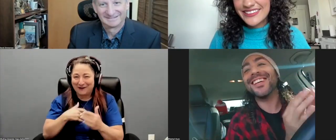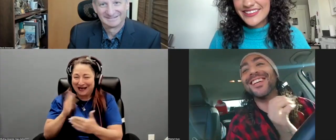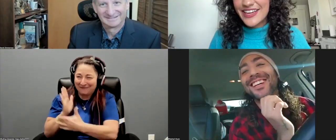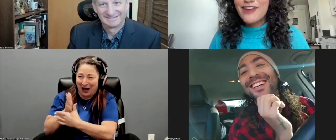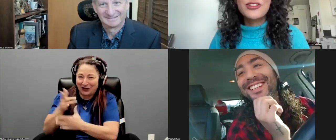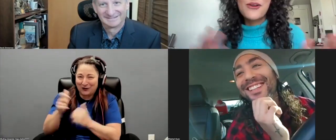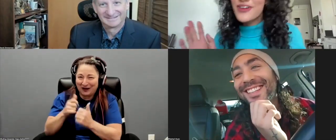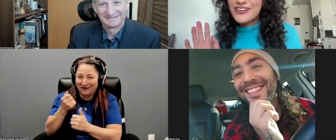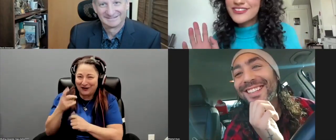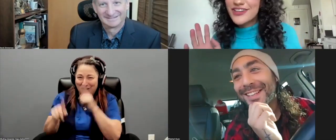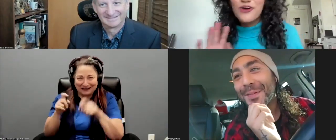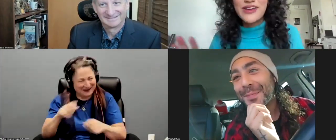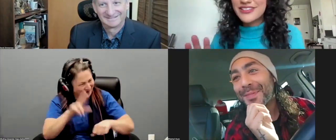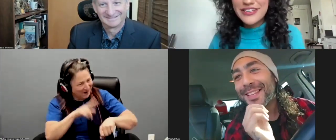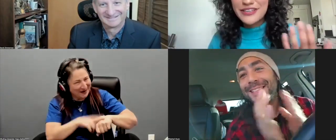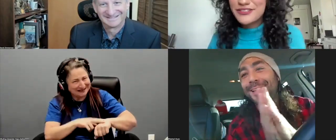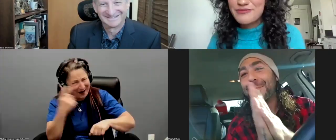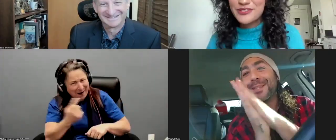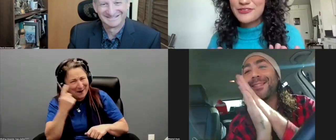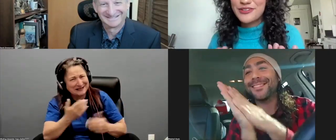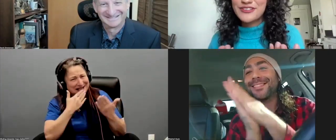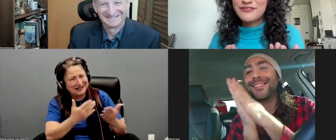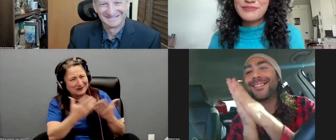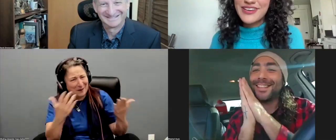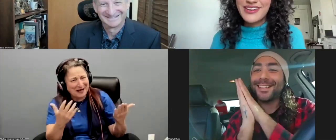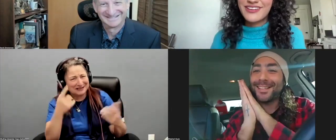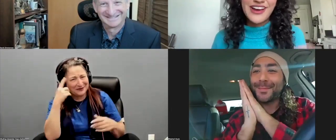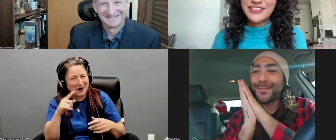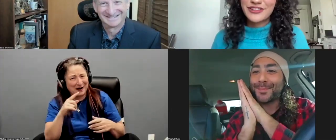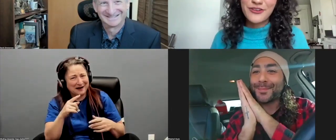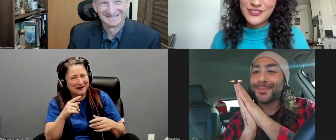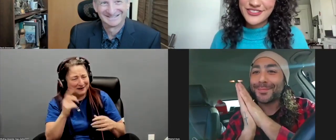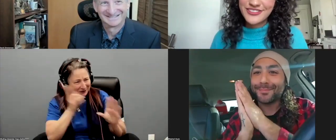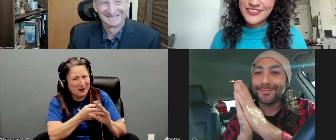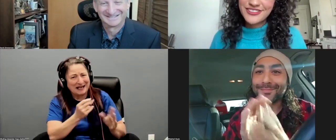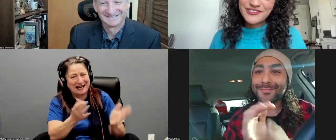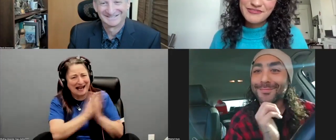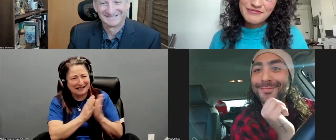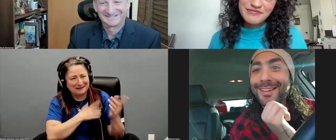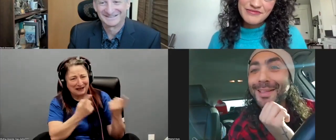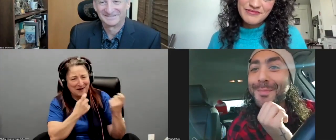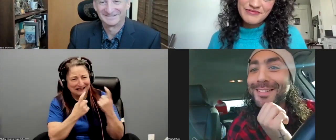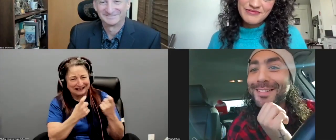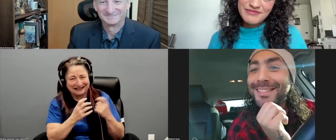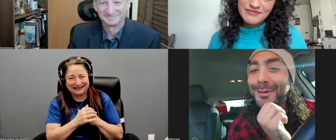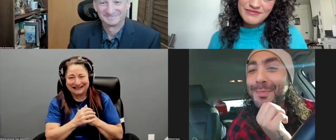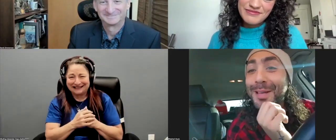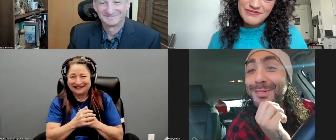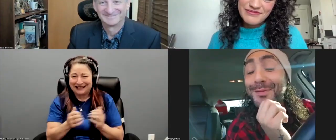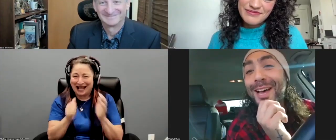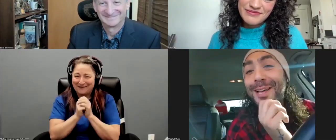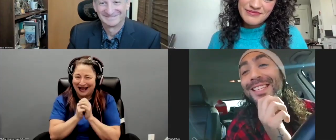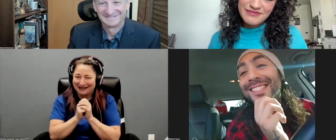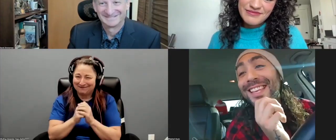questions. Of course. Always. Thank you so much for being here and asking the questions. Amen. Salute to